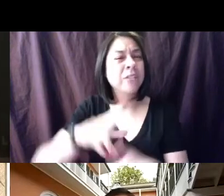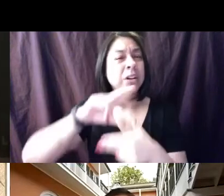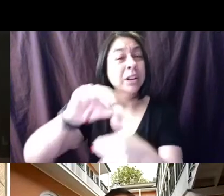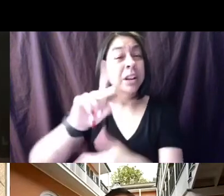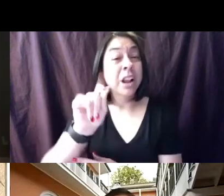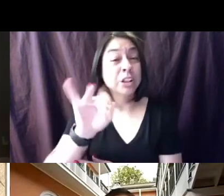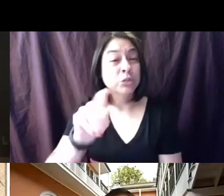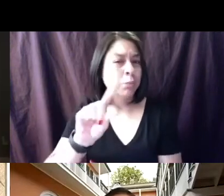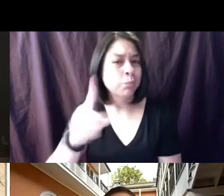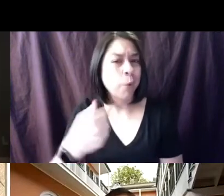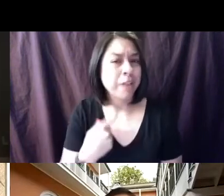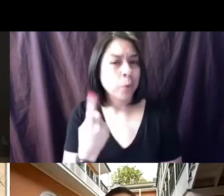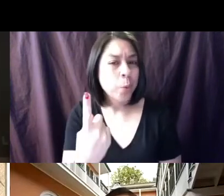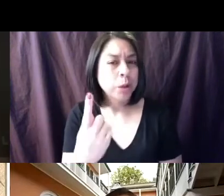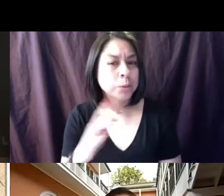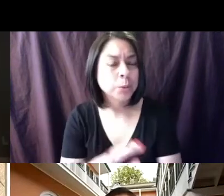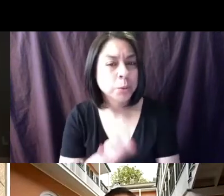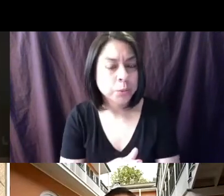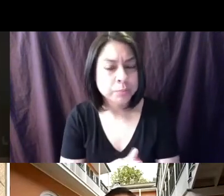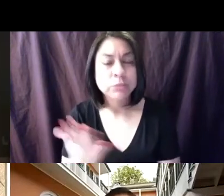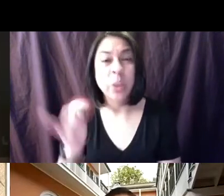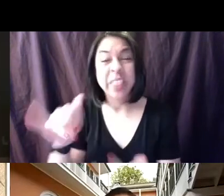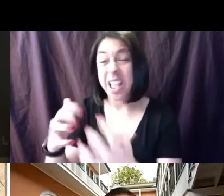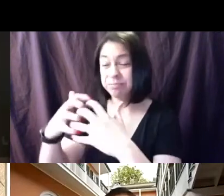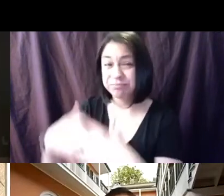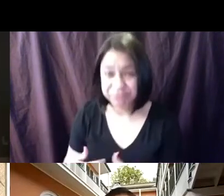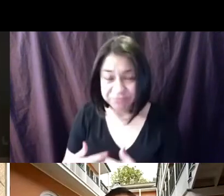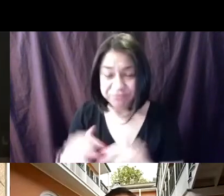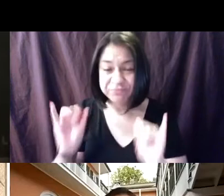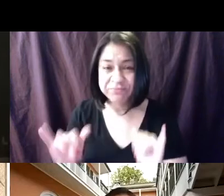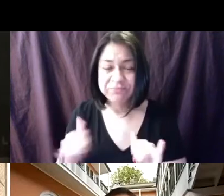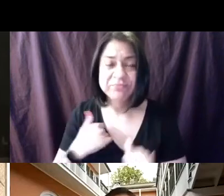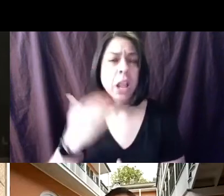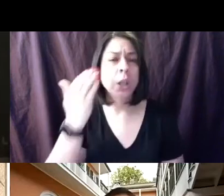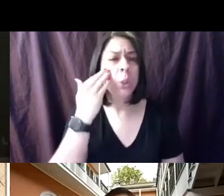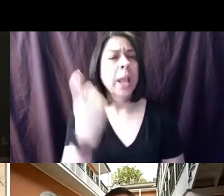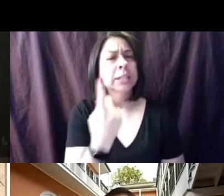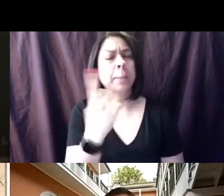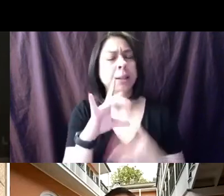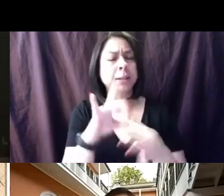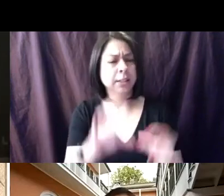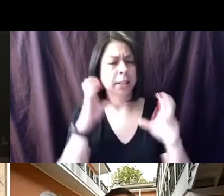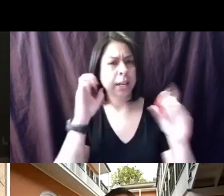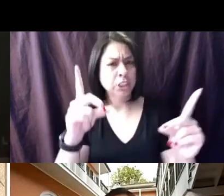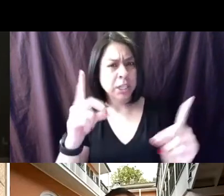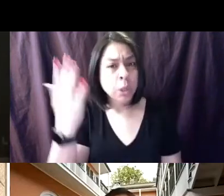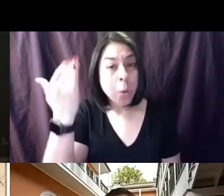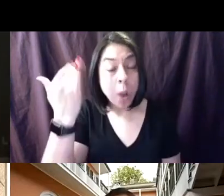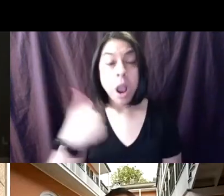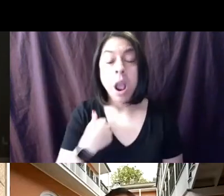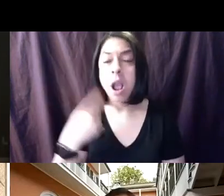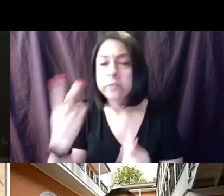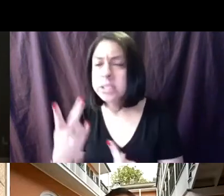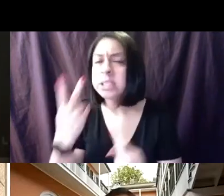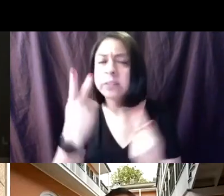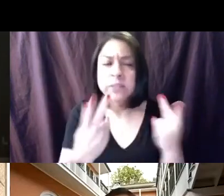one school year. Well, that fell through. So I knew it needed to be something educational, because when I visit local schools here,